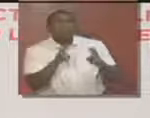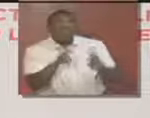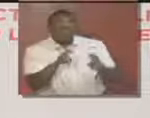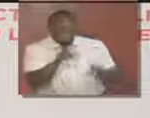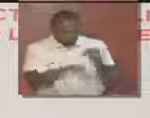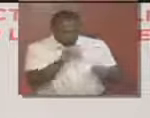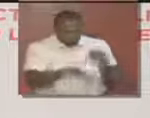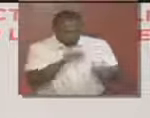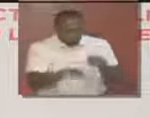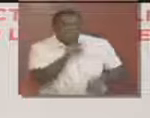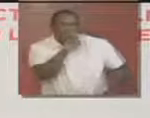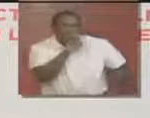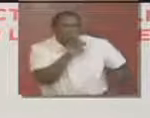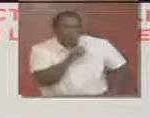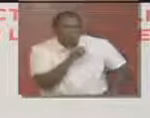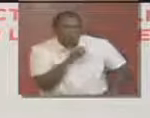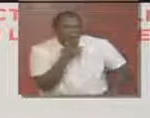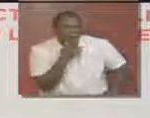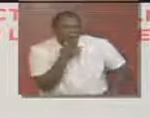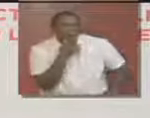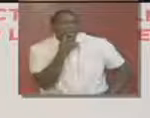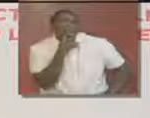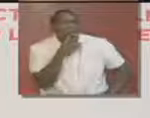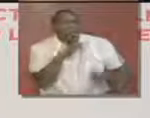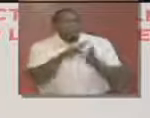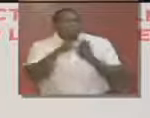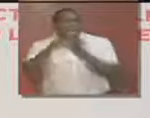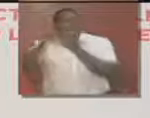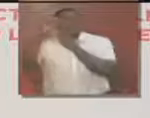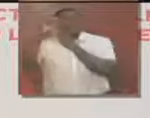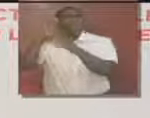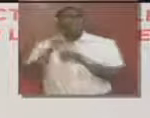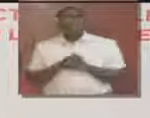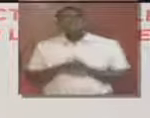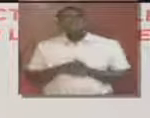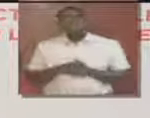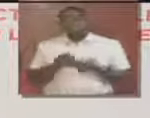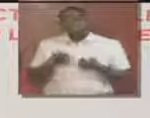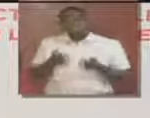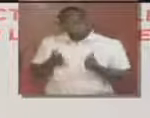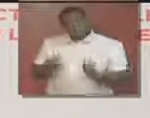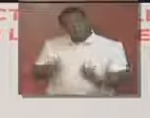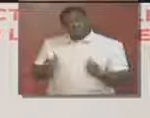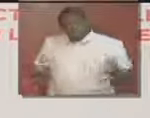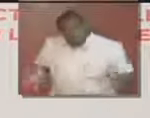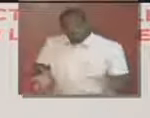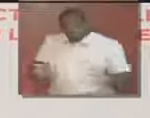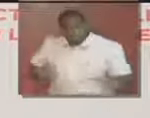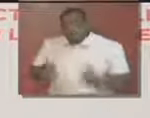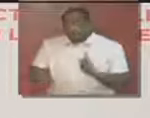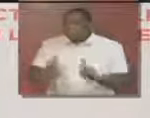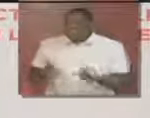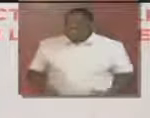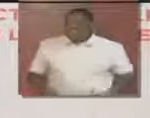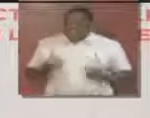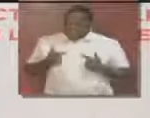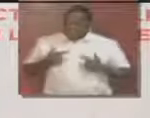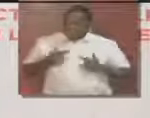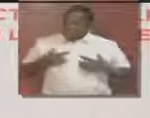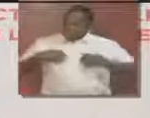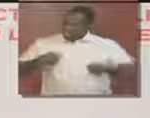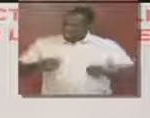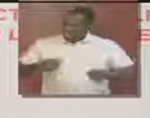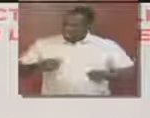prevalence of these risk factors as we try to get people to embrace the healthy lifestyle and embrace the acquisition of